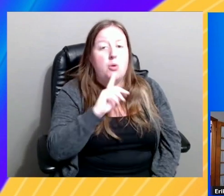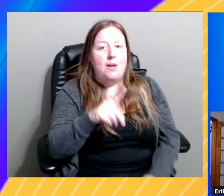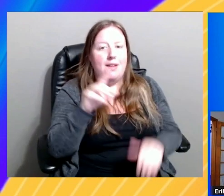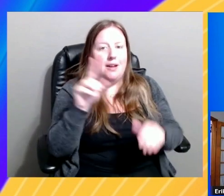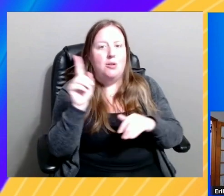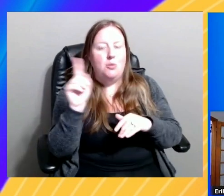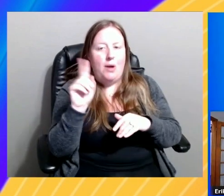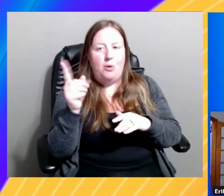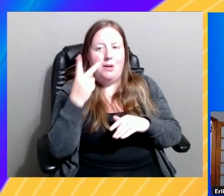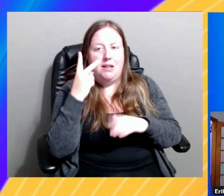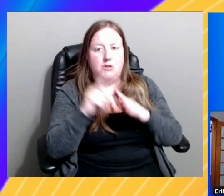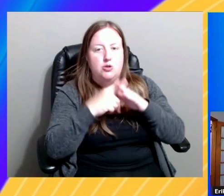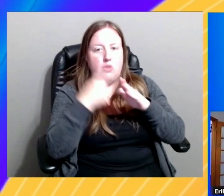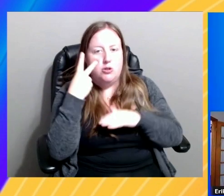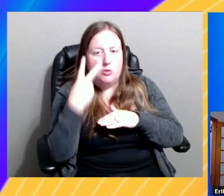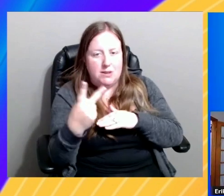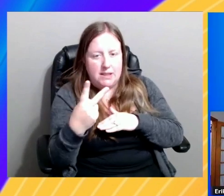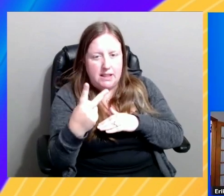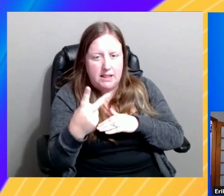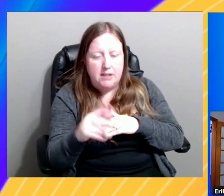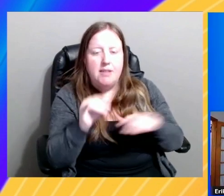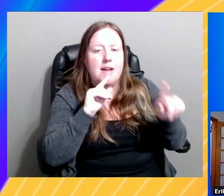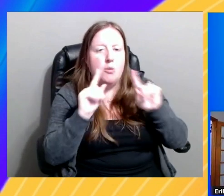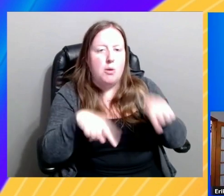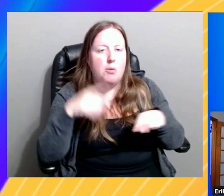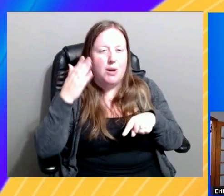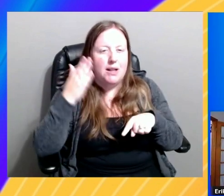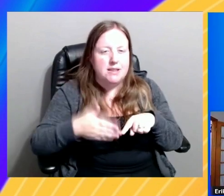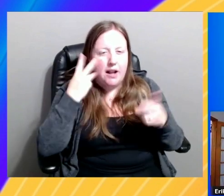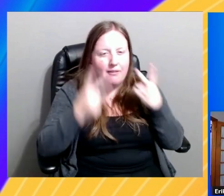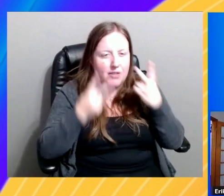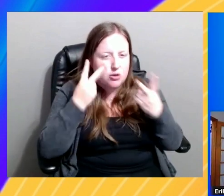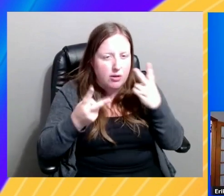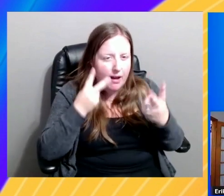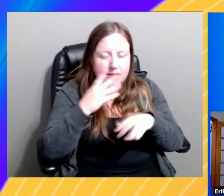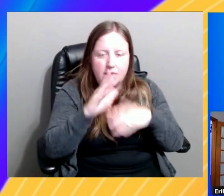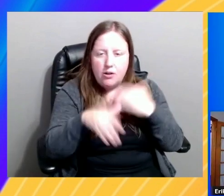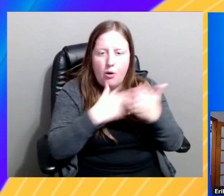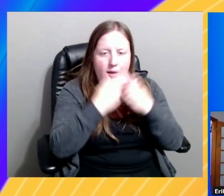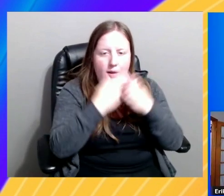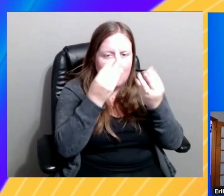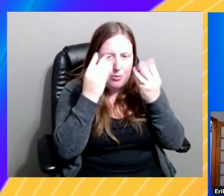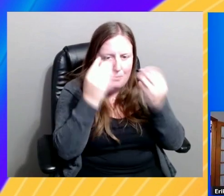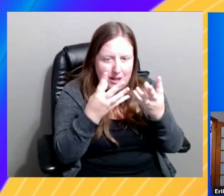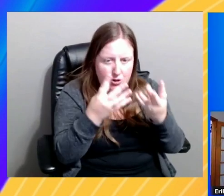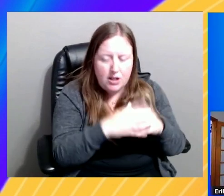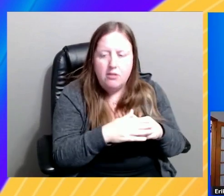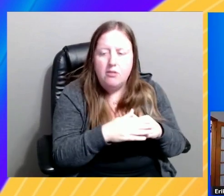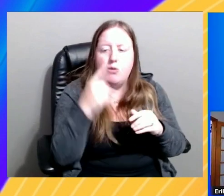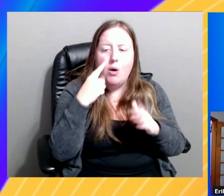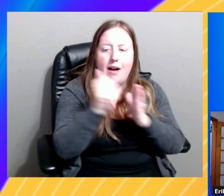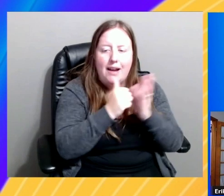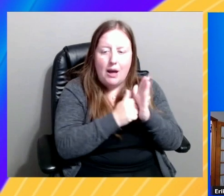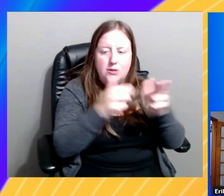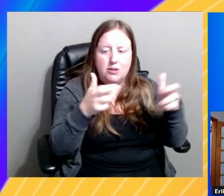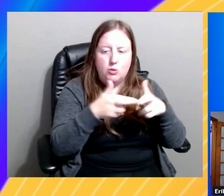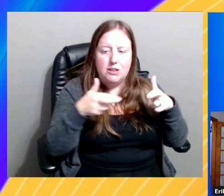that reporting side and visualizing all of this information across our accounts and regions.